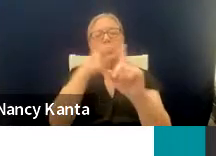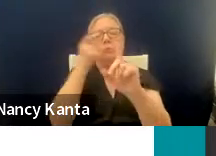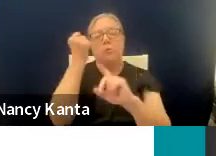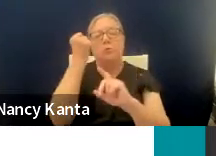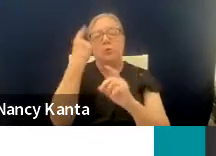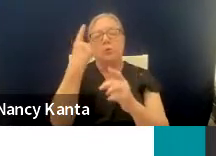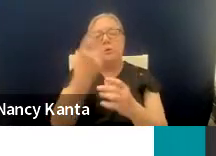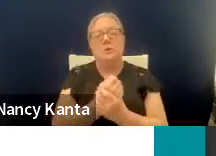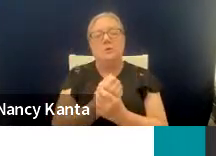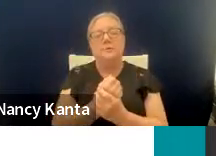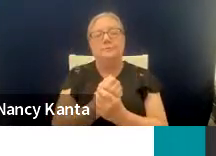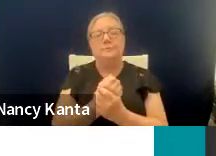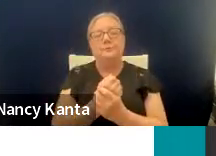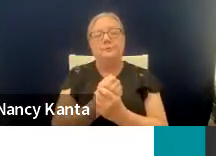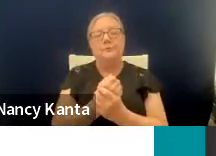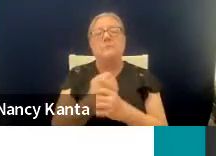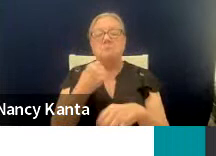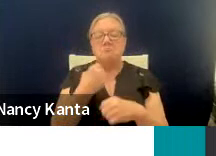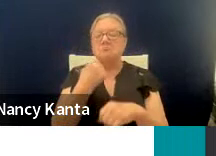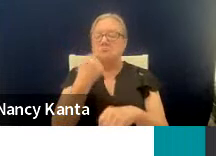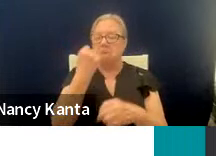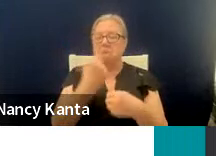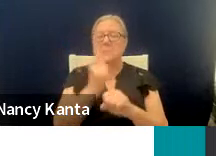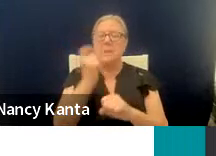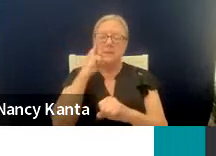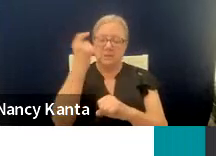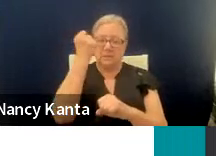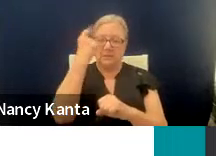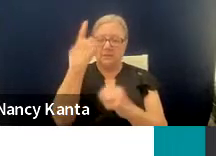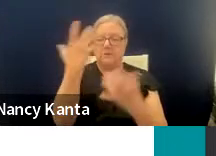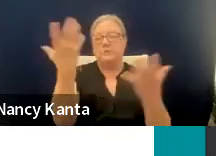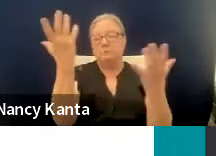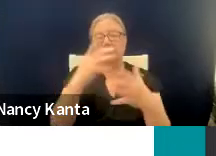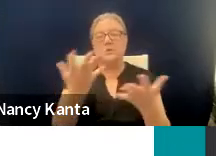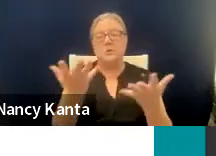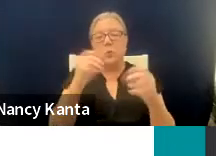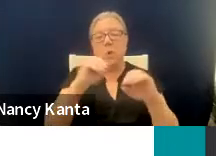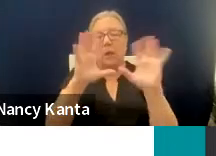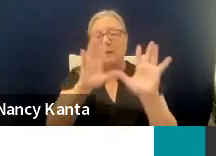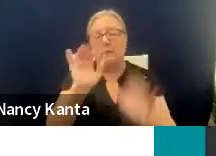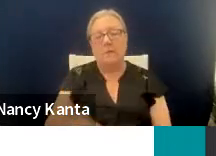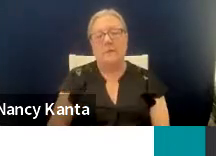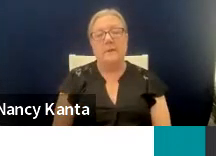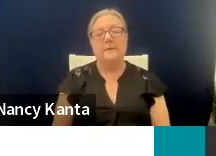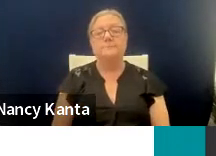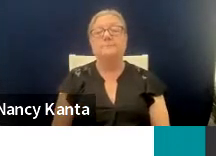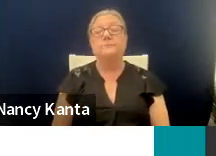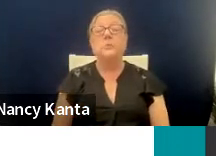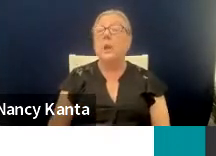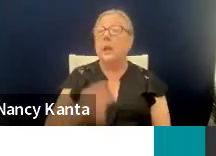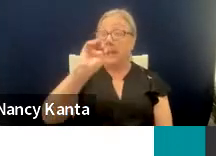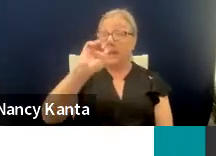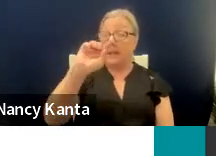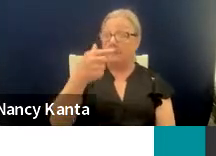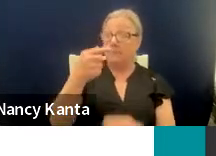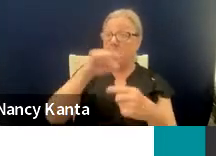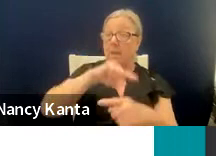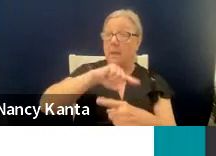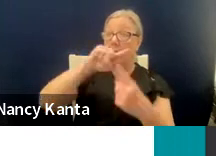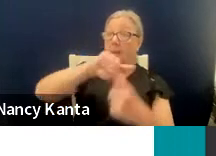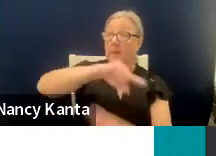It makes sense. But anyway, just wanted to make that point. Meg, and then John.